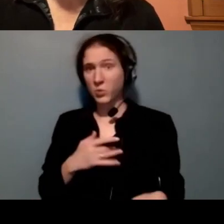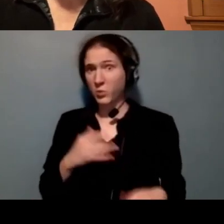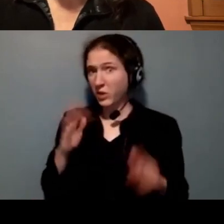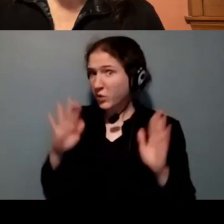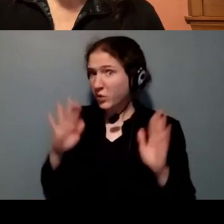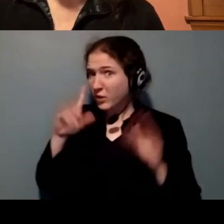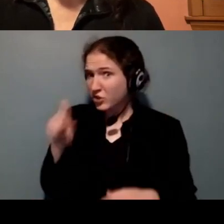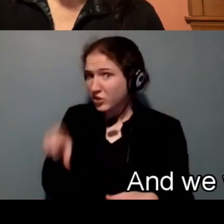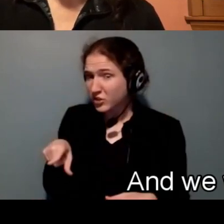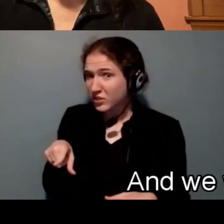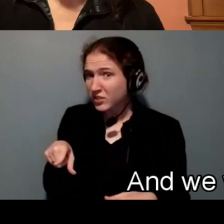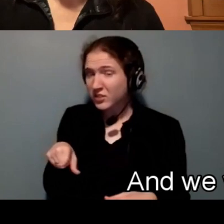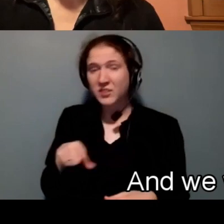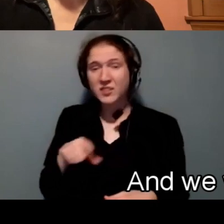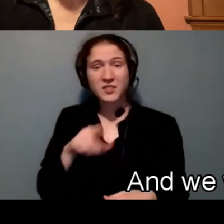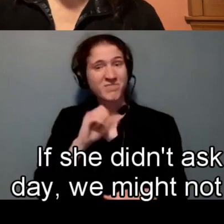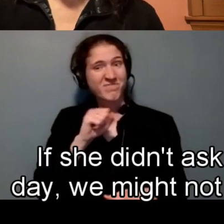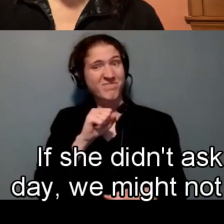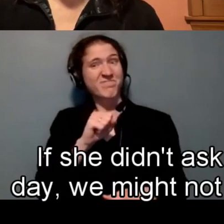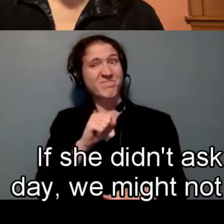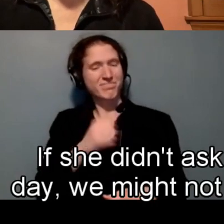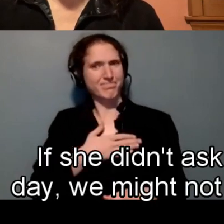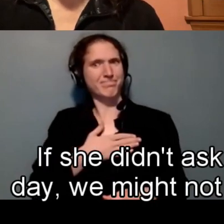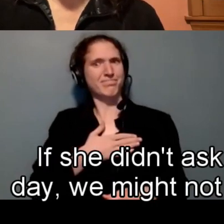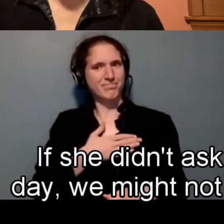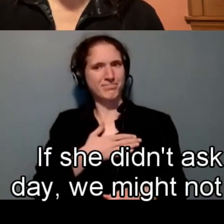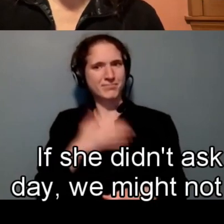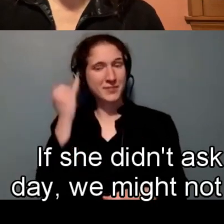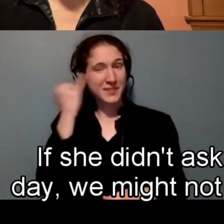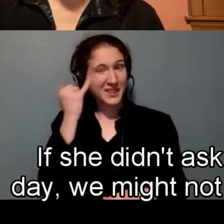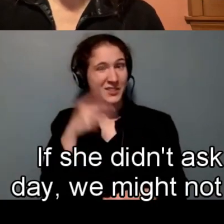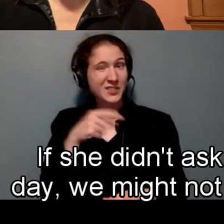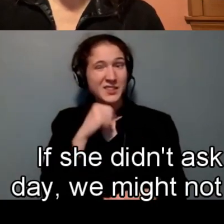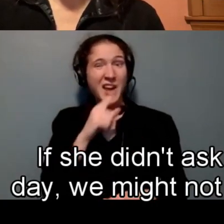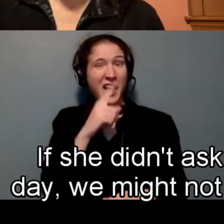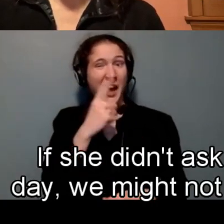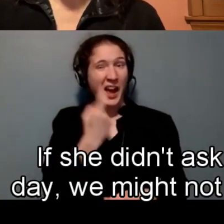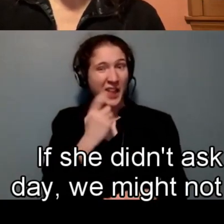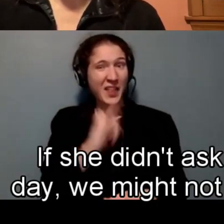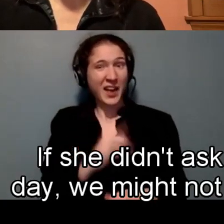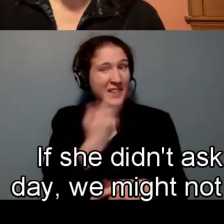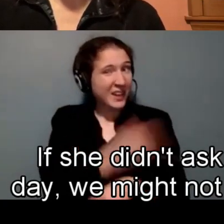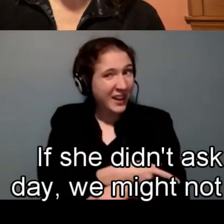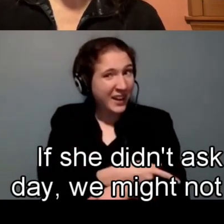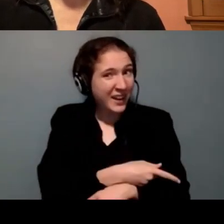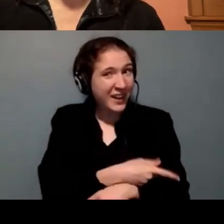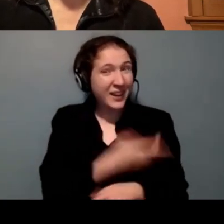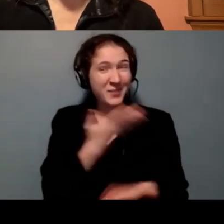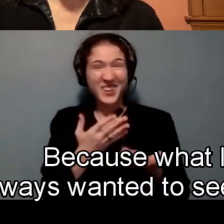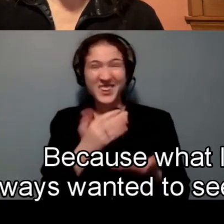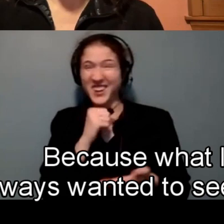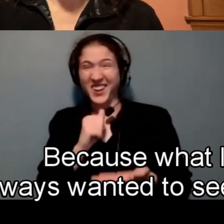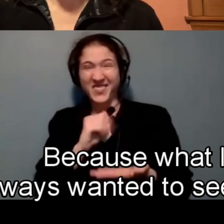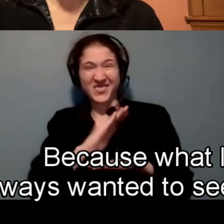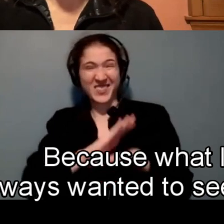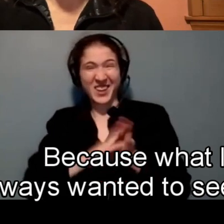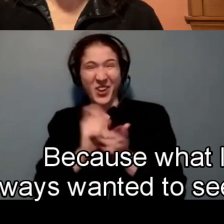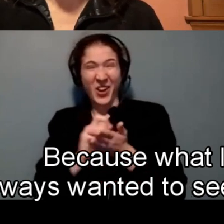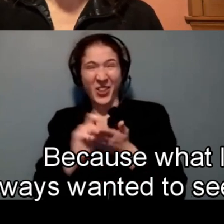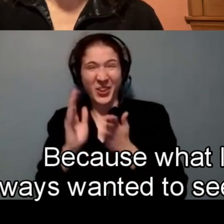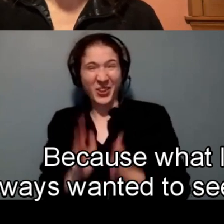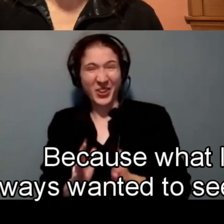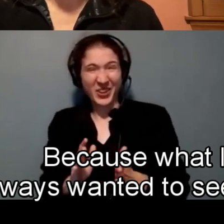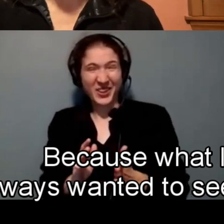Yeah. And we would not, if she didn't ask that question that day, we might not be doing this today. Because what I